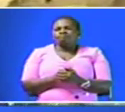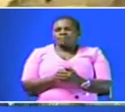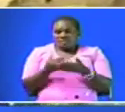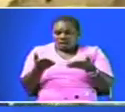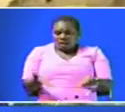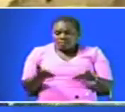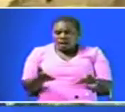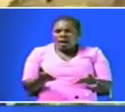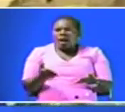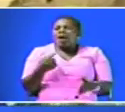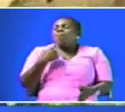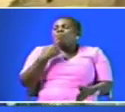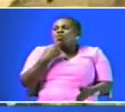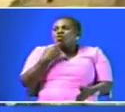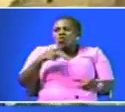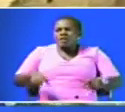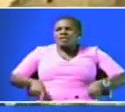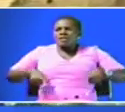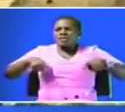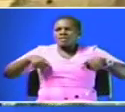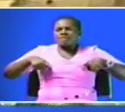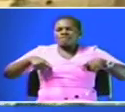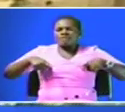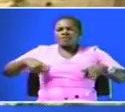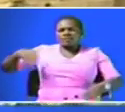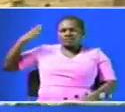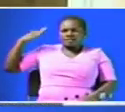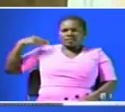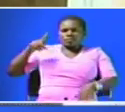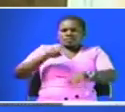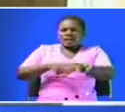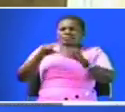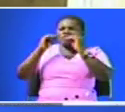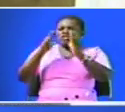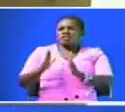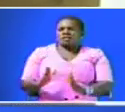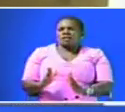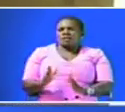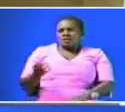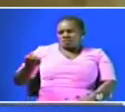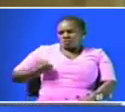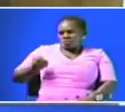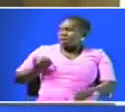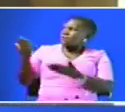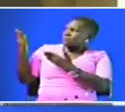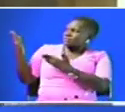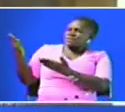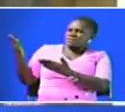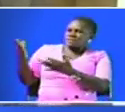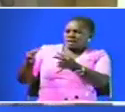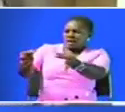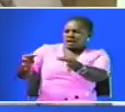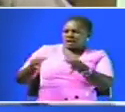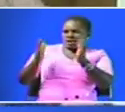tuko ni mali Mzee Moi alikuwa angiishi kama mwalimu. Lois Cheboi, the longest serving school